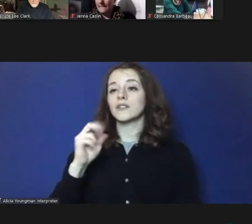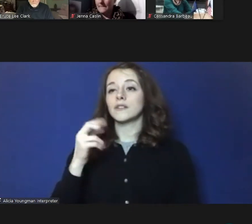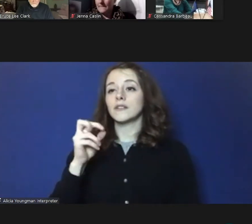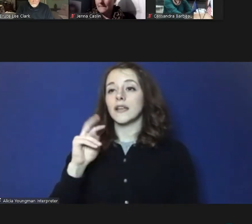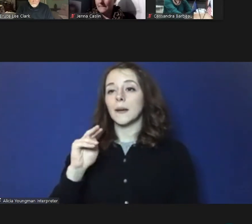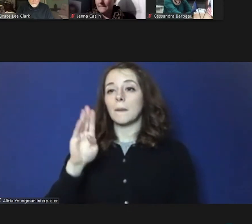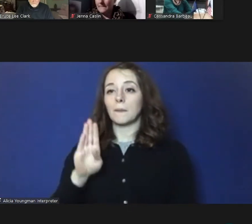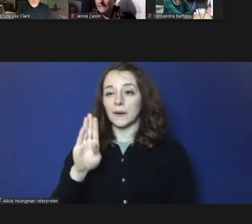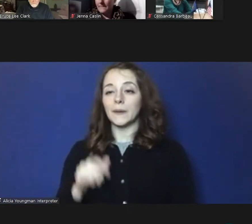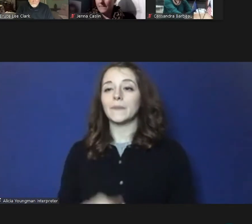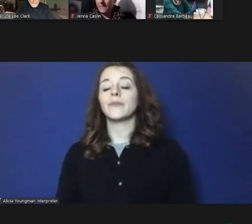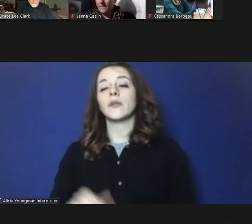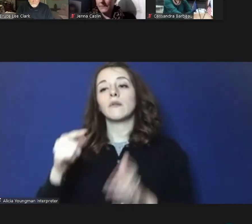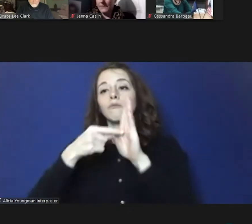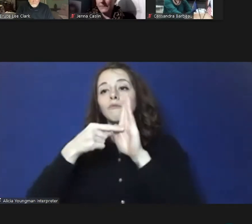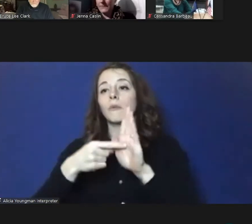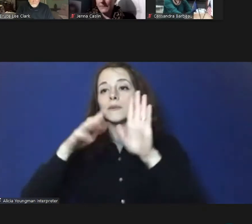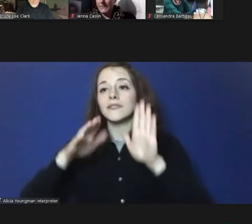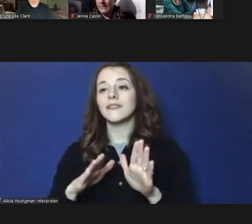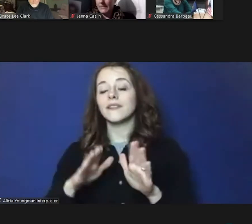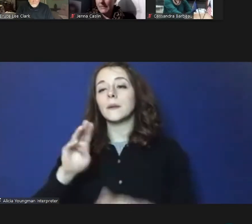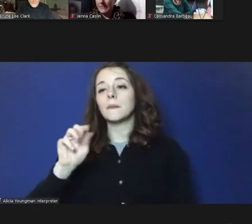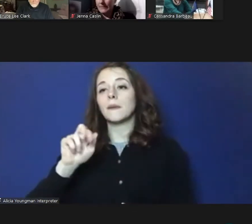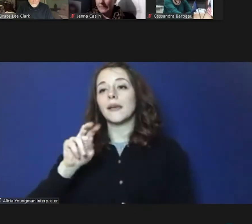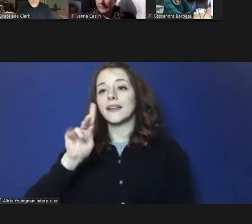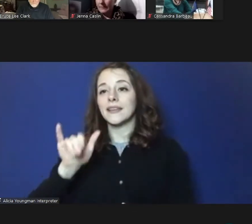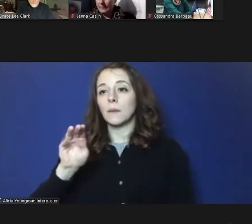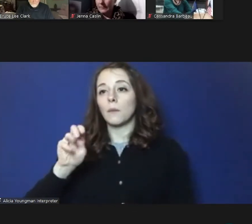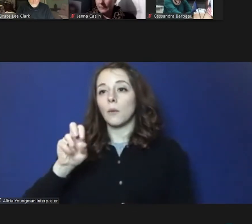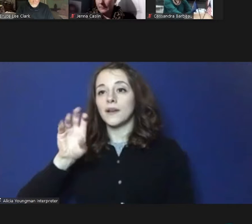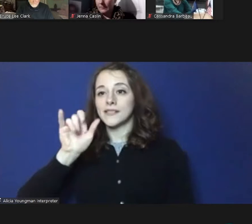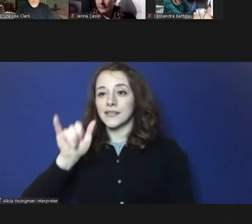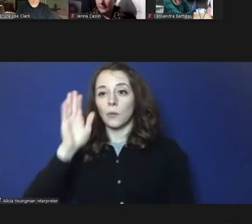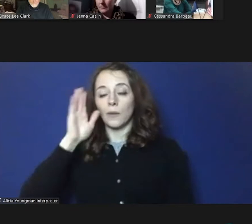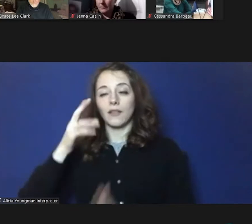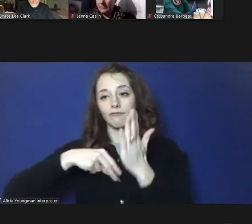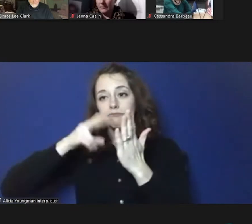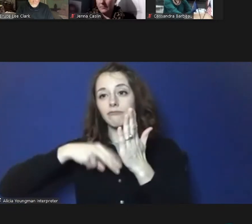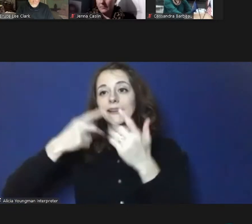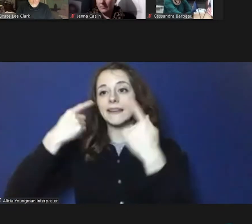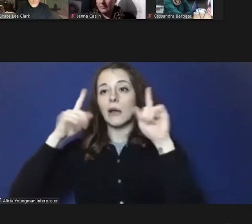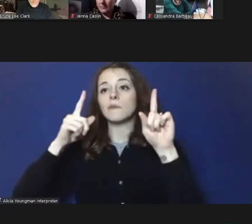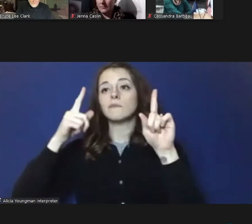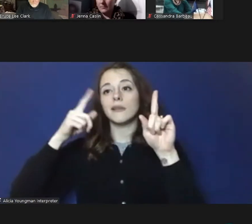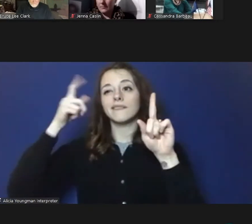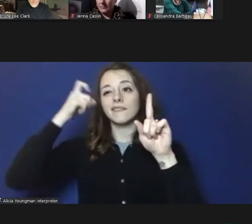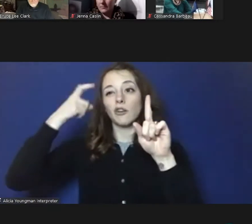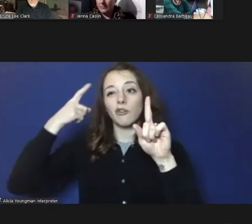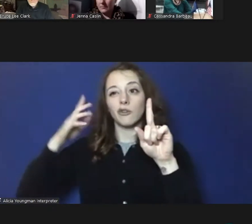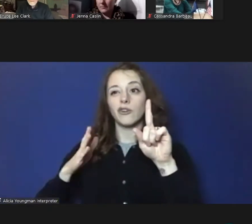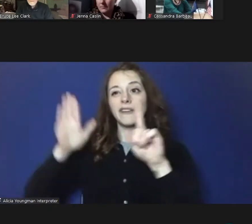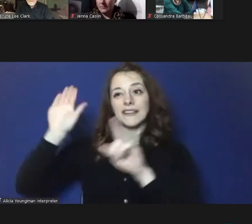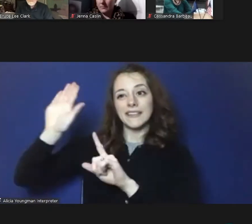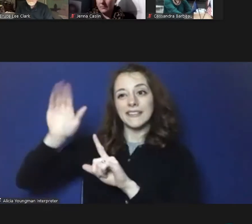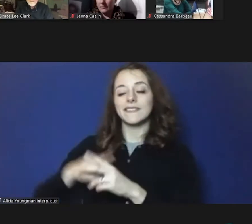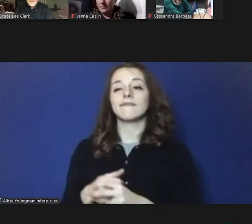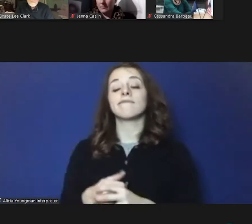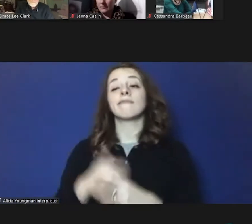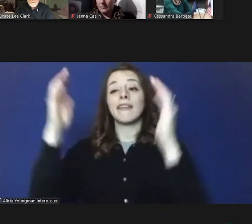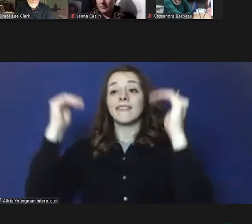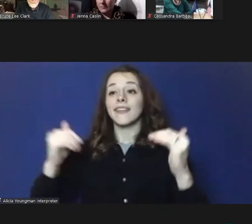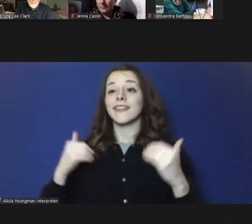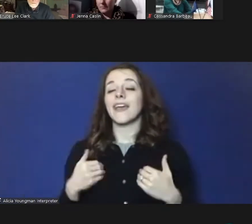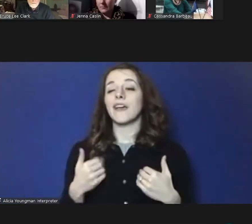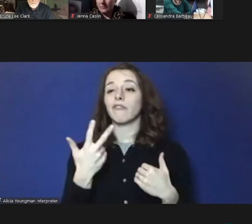Representative Mary Morrissey will then read a proclamation signed by the governor. We then have 13 agency presentations that